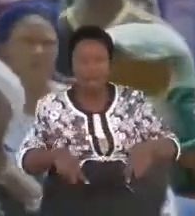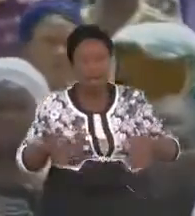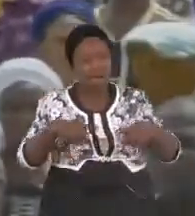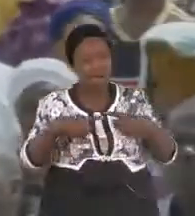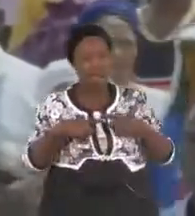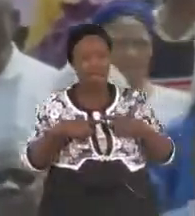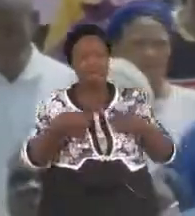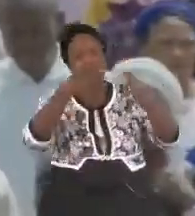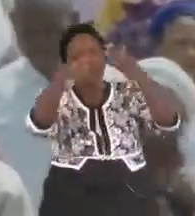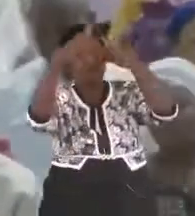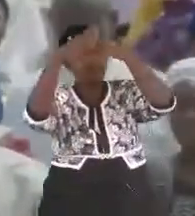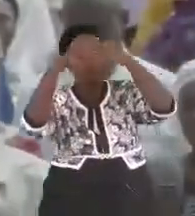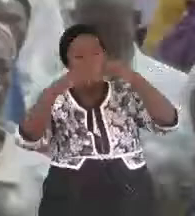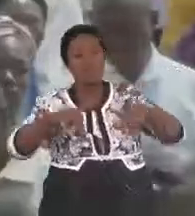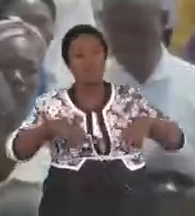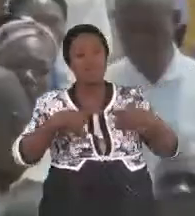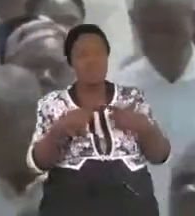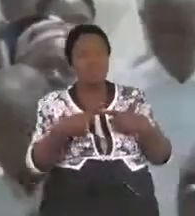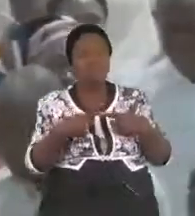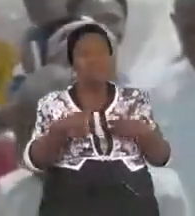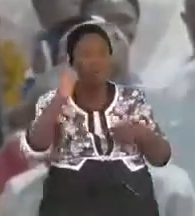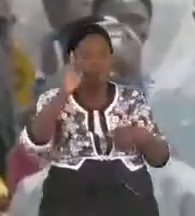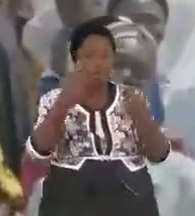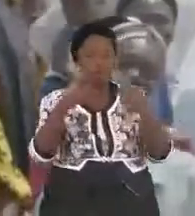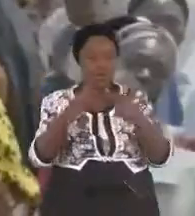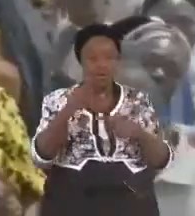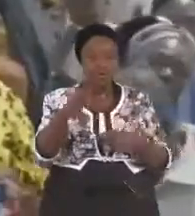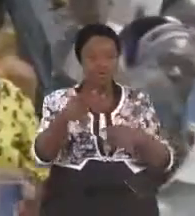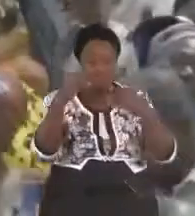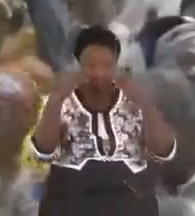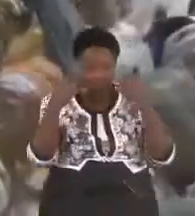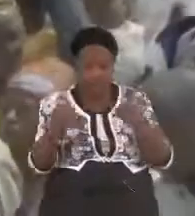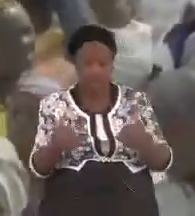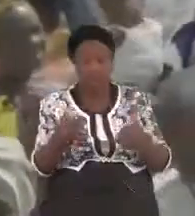heavenly life, will come to you right there.